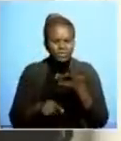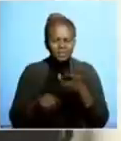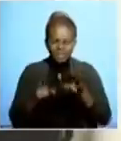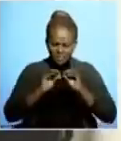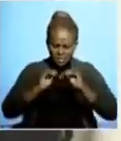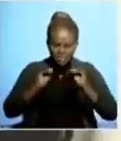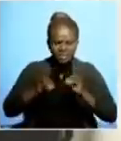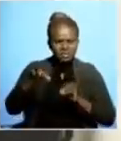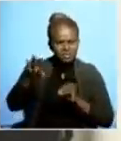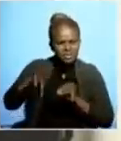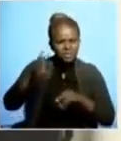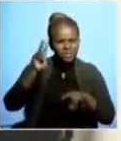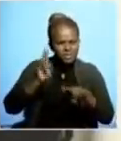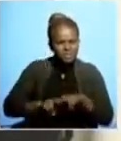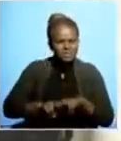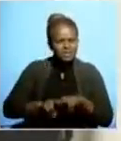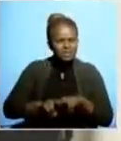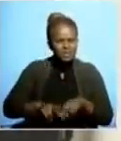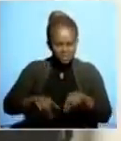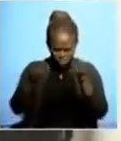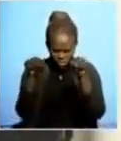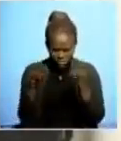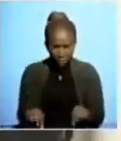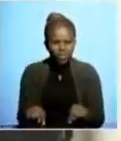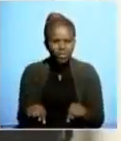a child sitting on the floor.